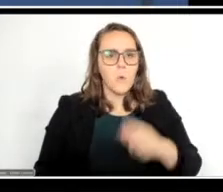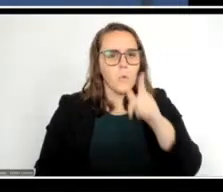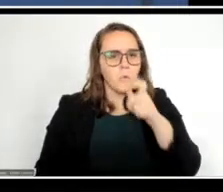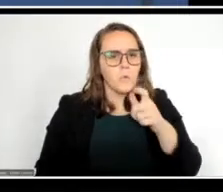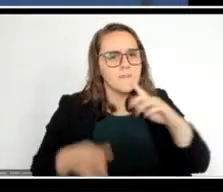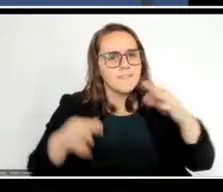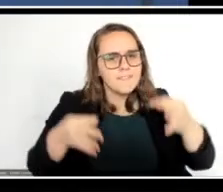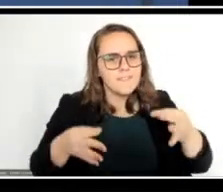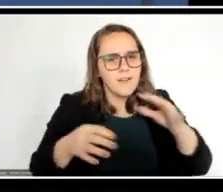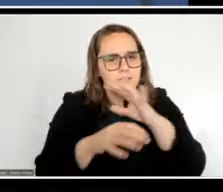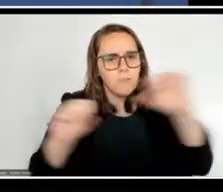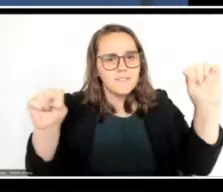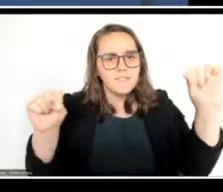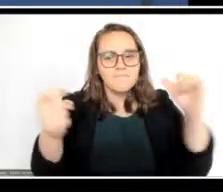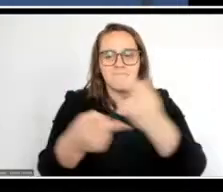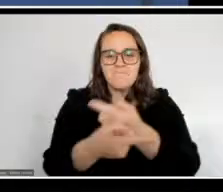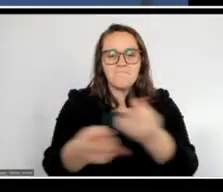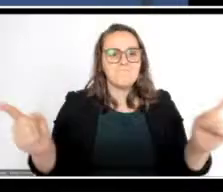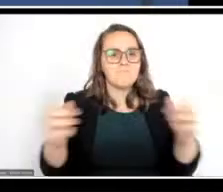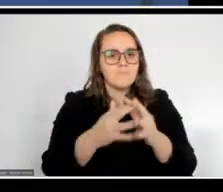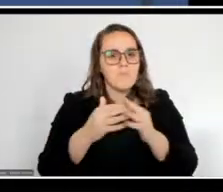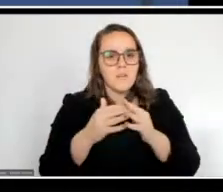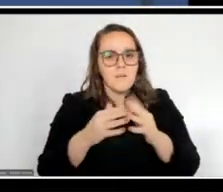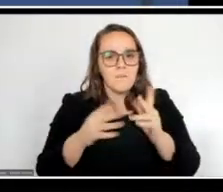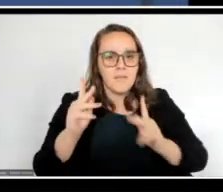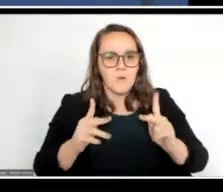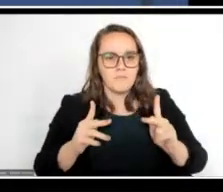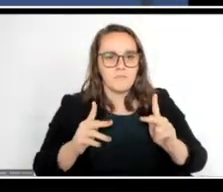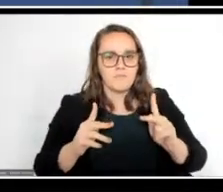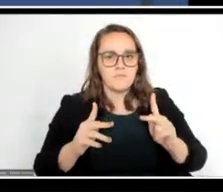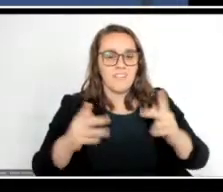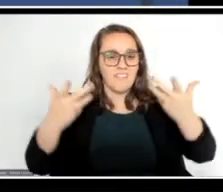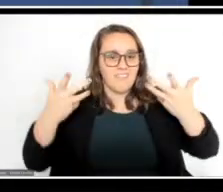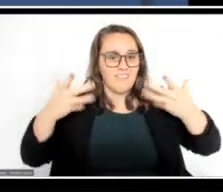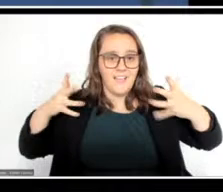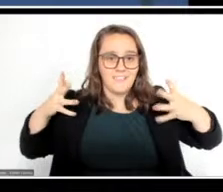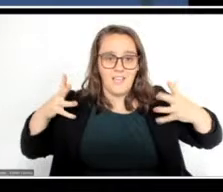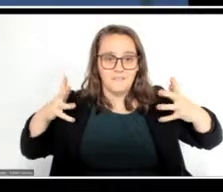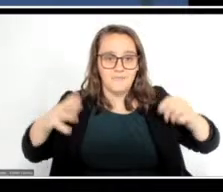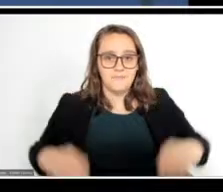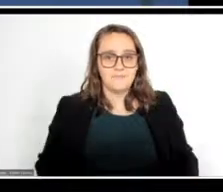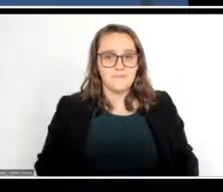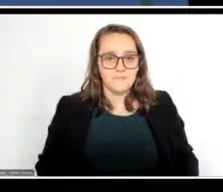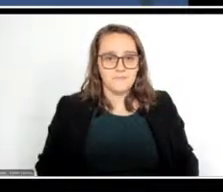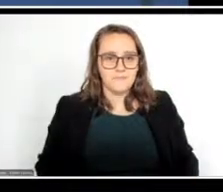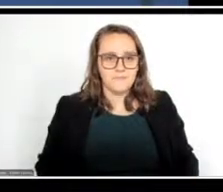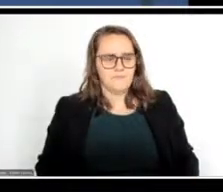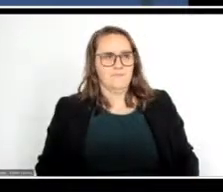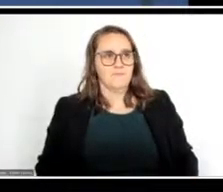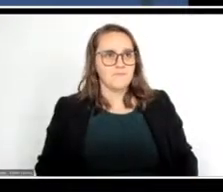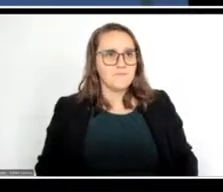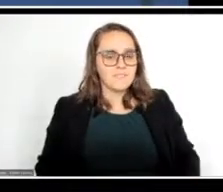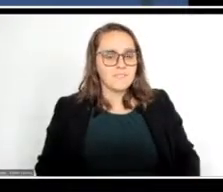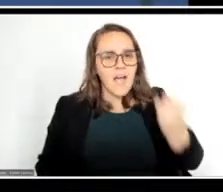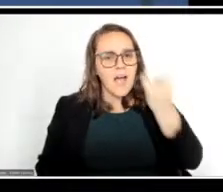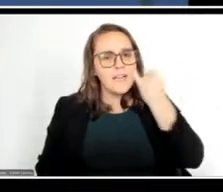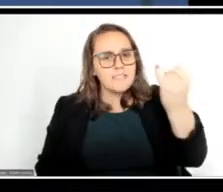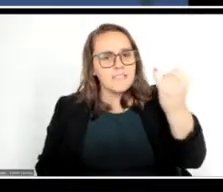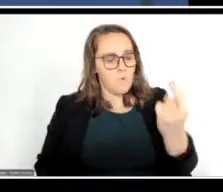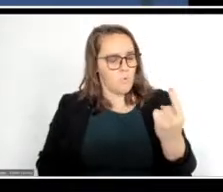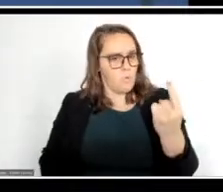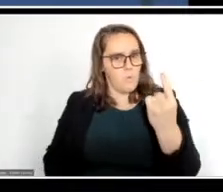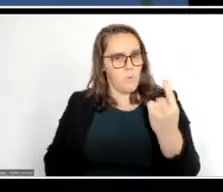the American people alone. And frankly, there is no idea more un-American than the notion that any one person